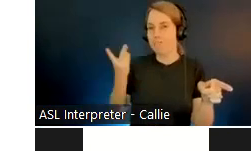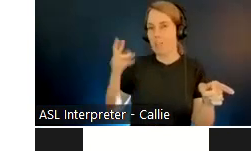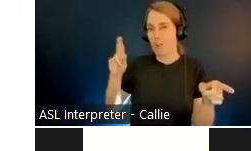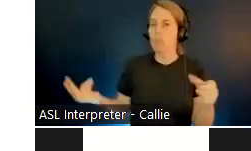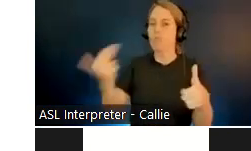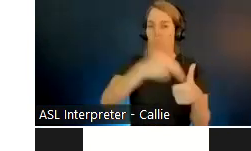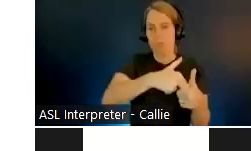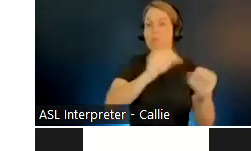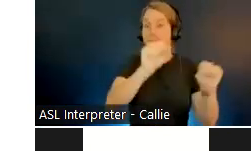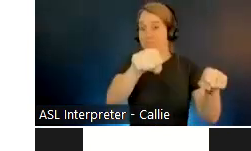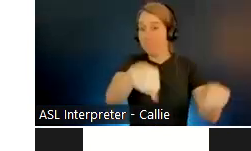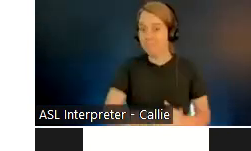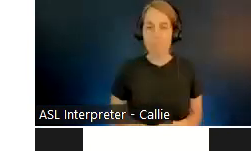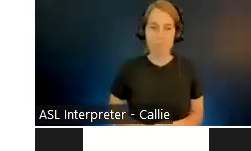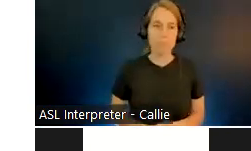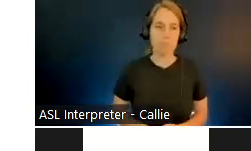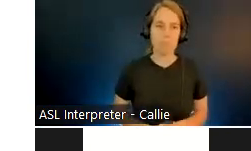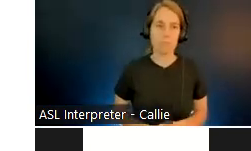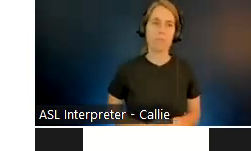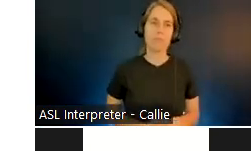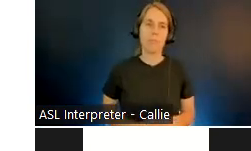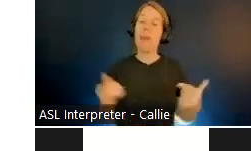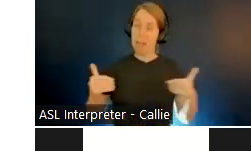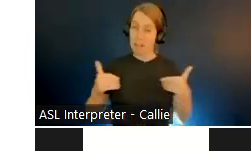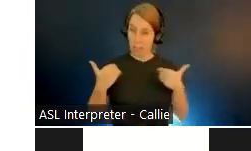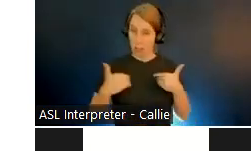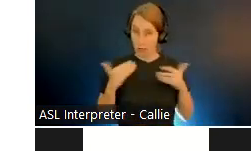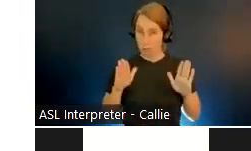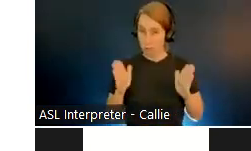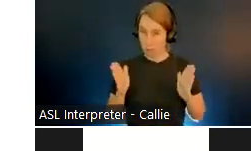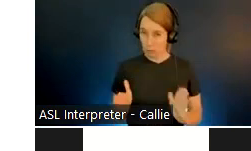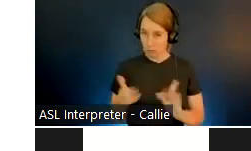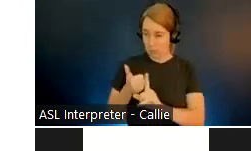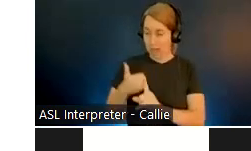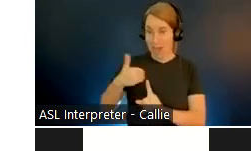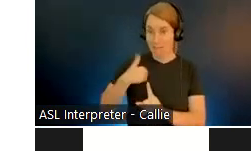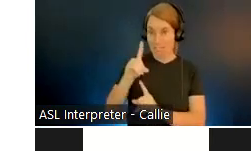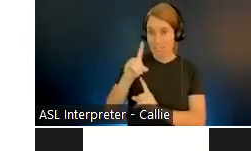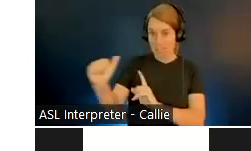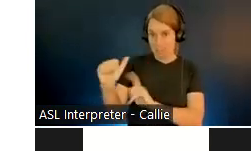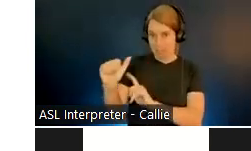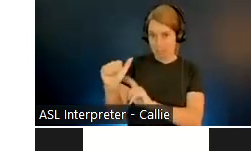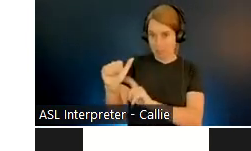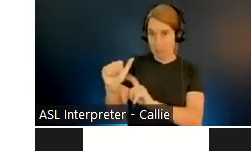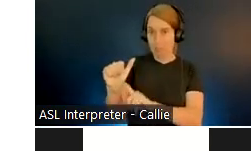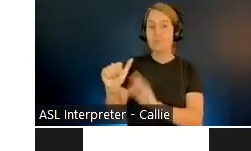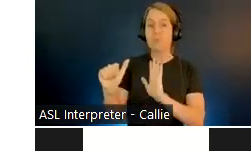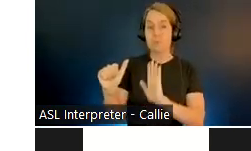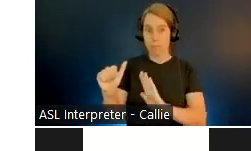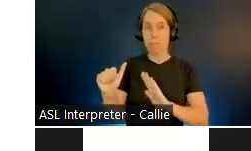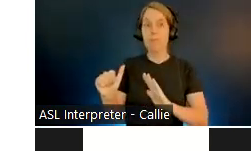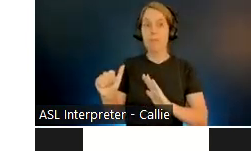who is a youth with a disability? It's an individual with a disability who's not younger than